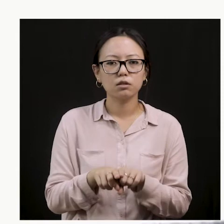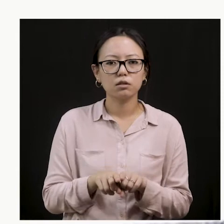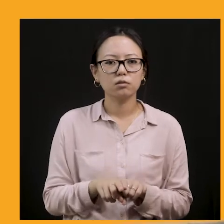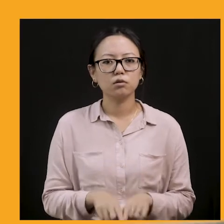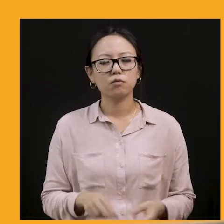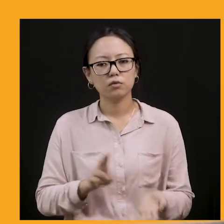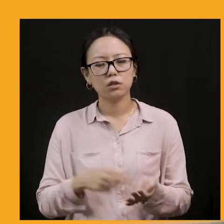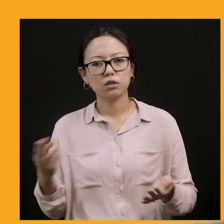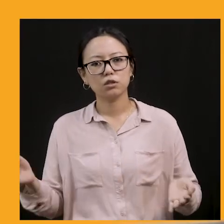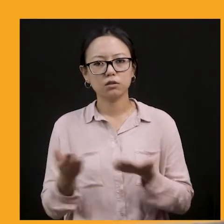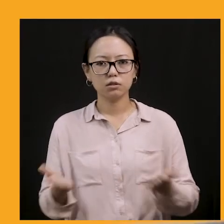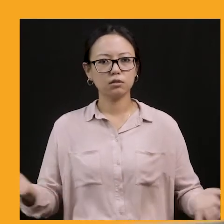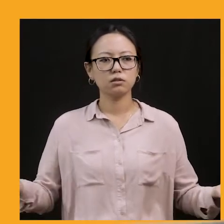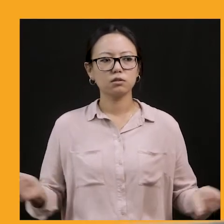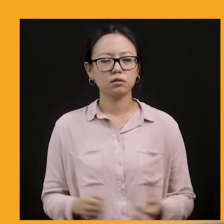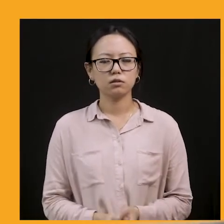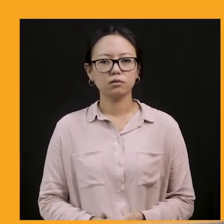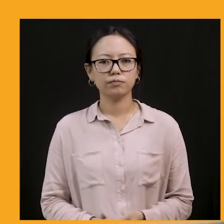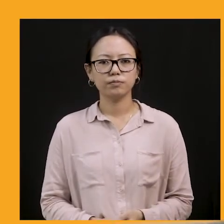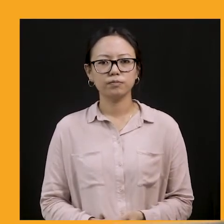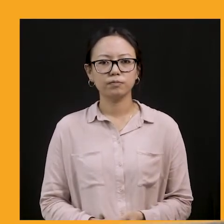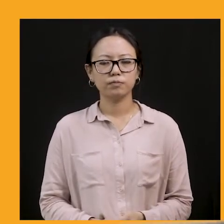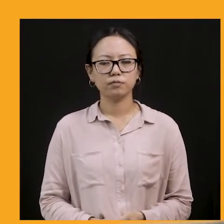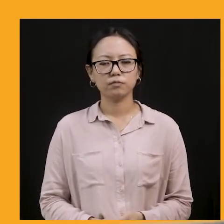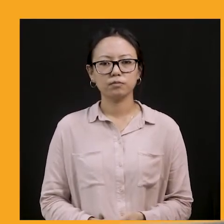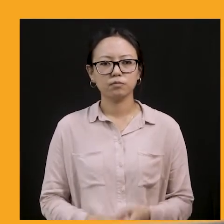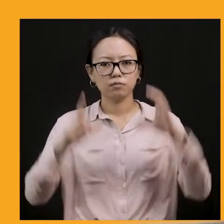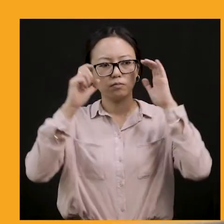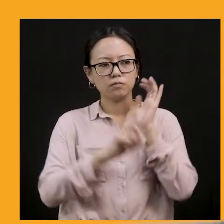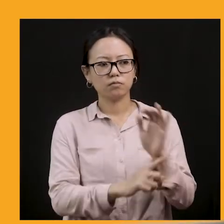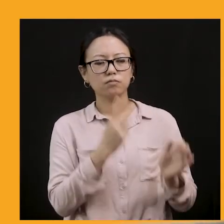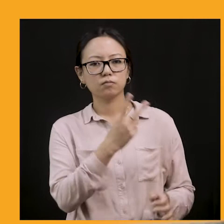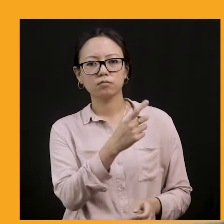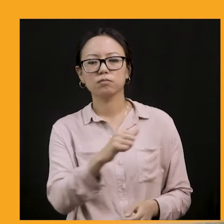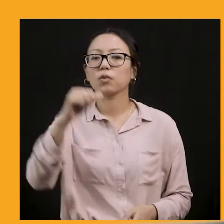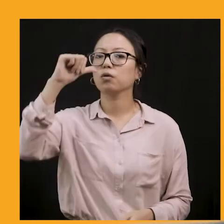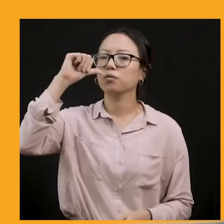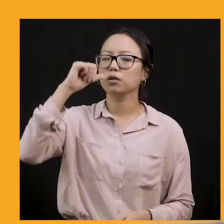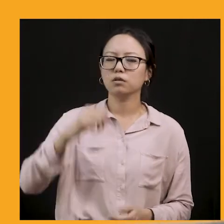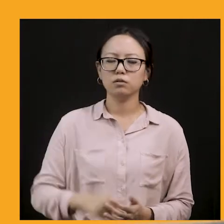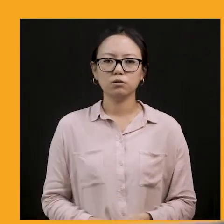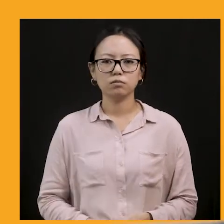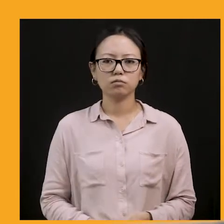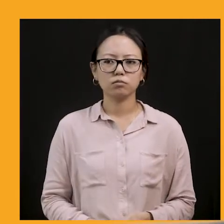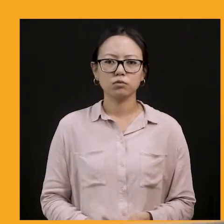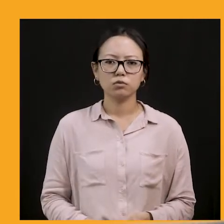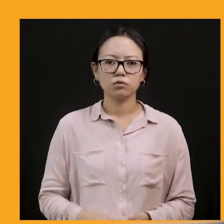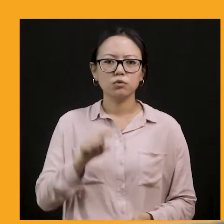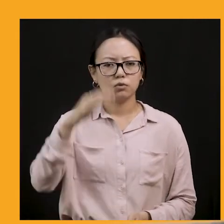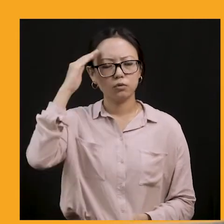things. So here we see water. Okay, you know how water is